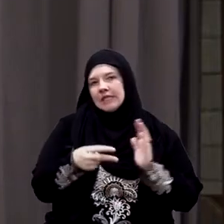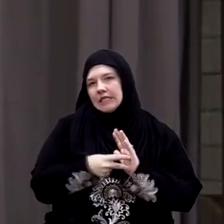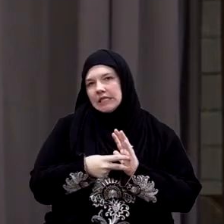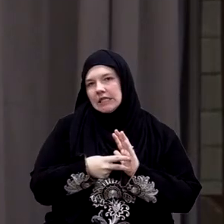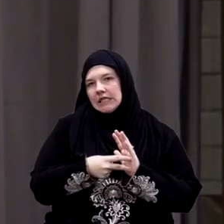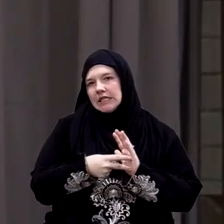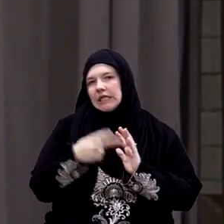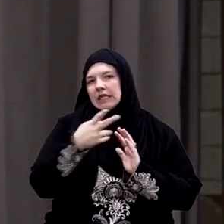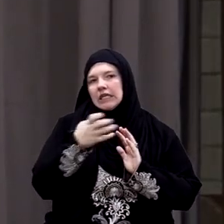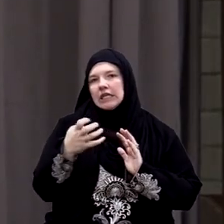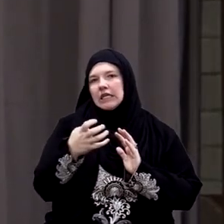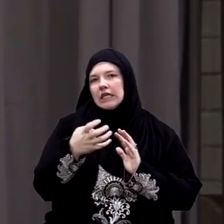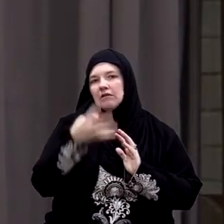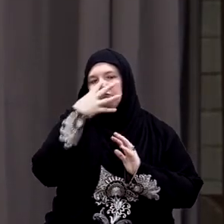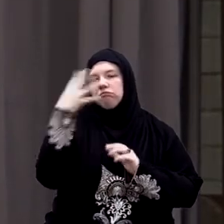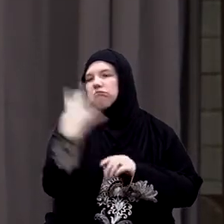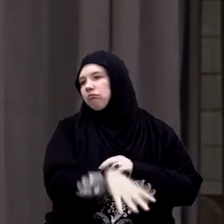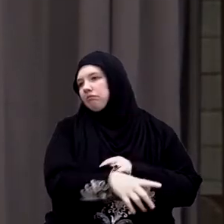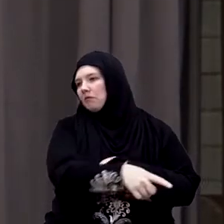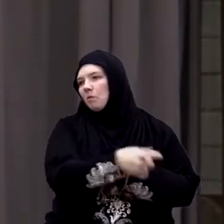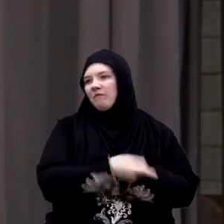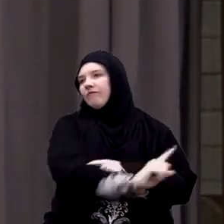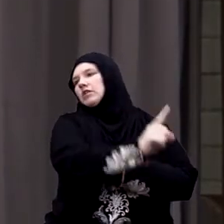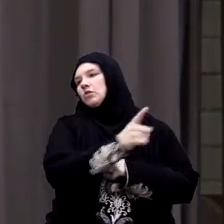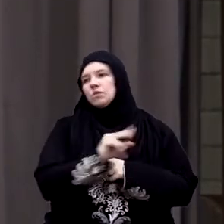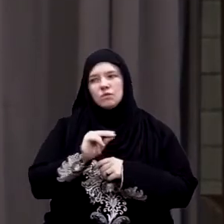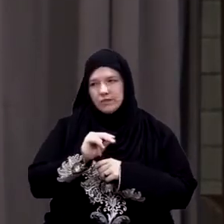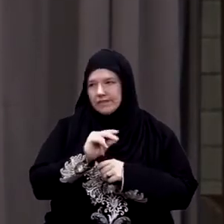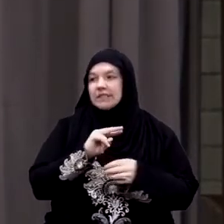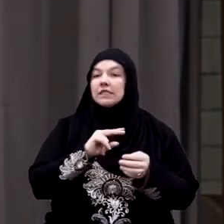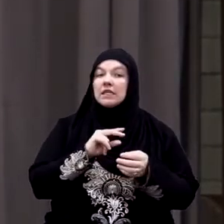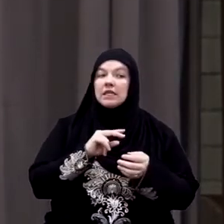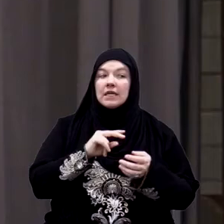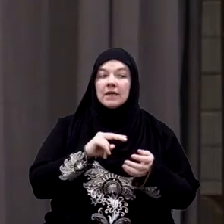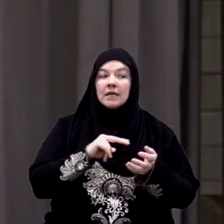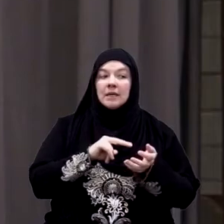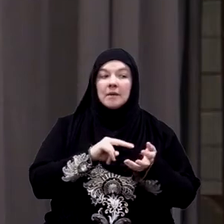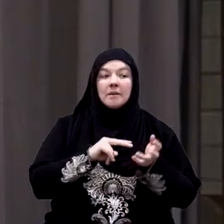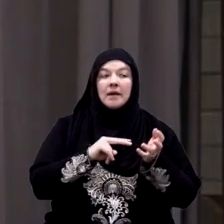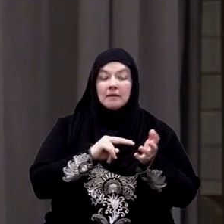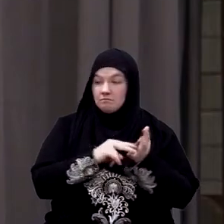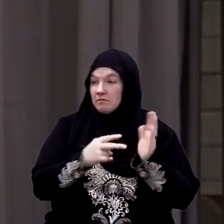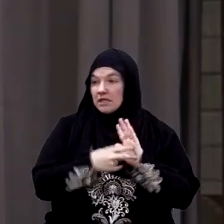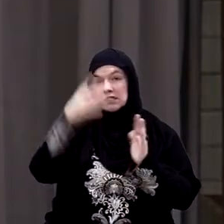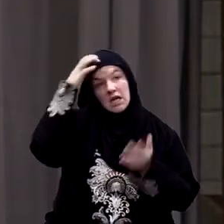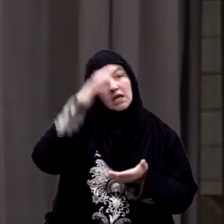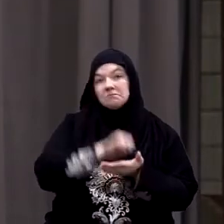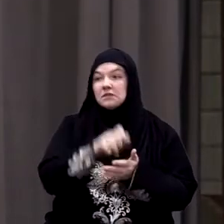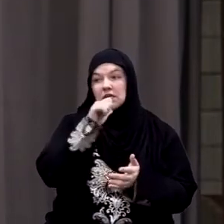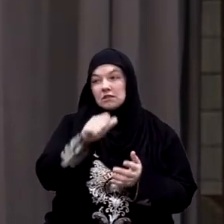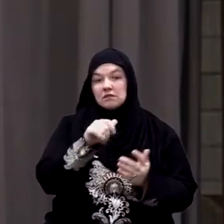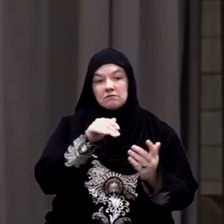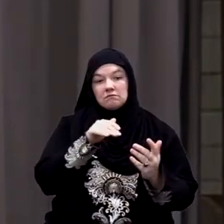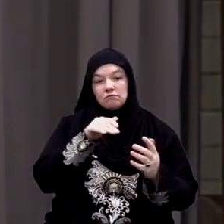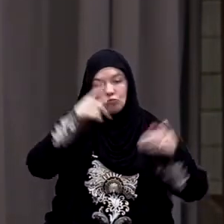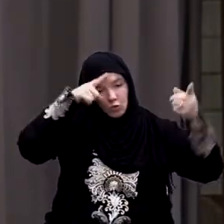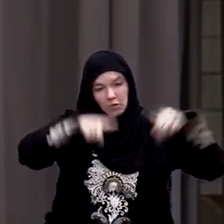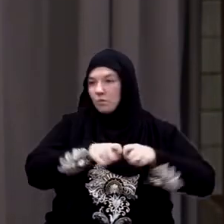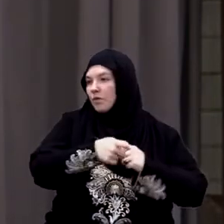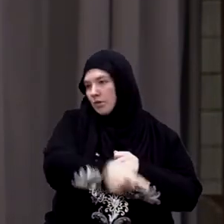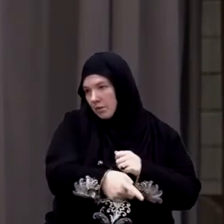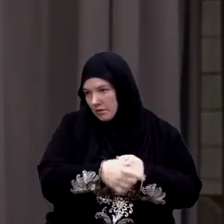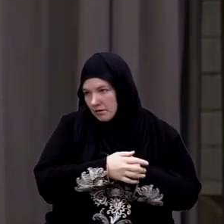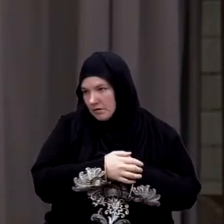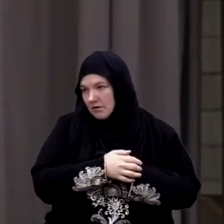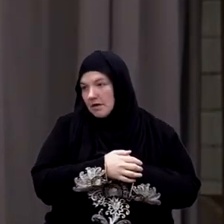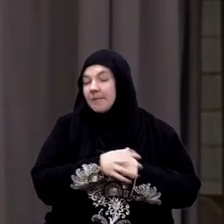mean that he is offensive towards you. It does mean he doesn't see your views. So it now depends on